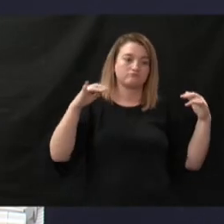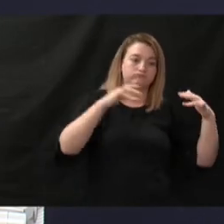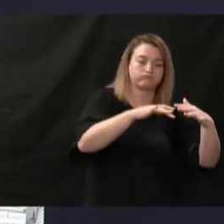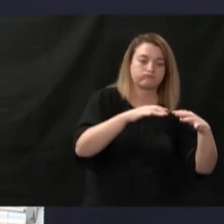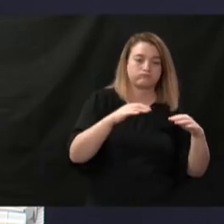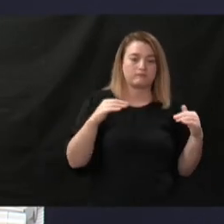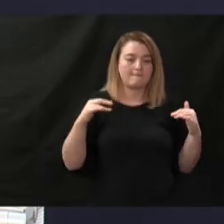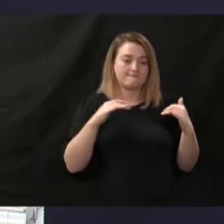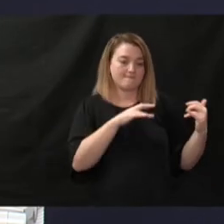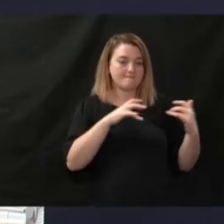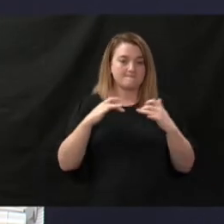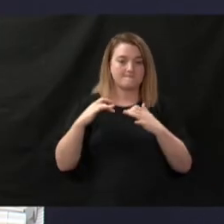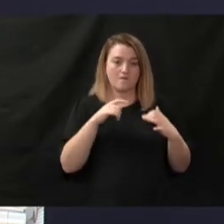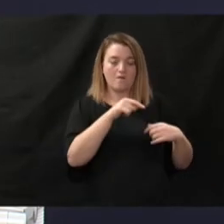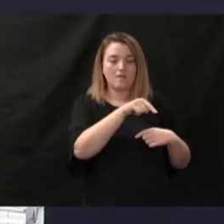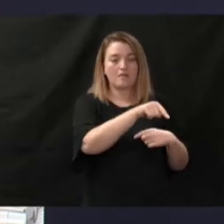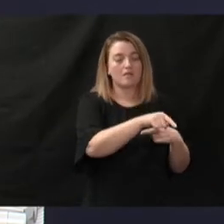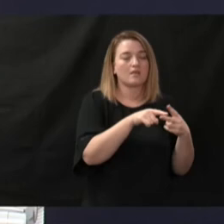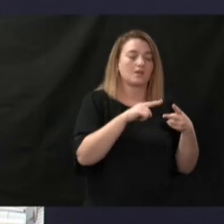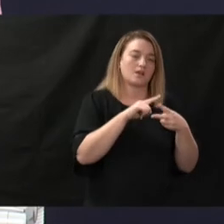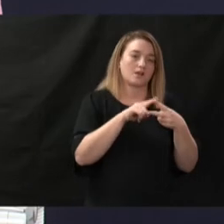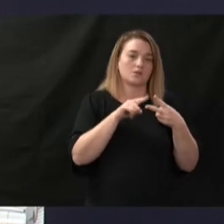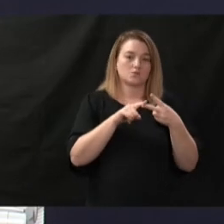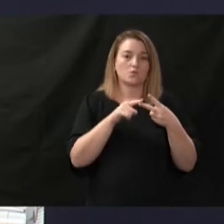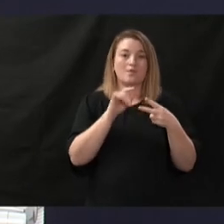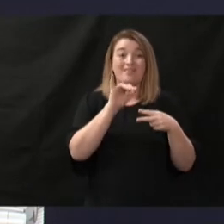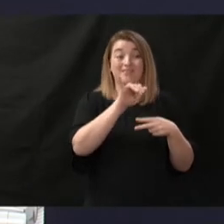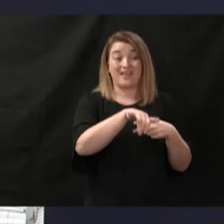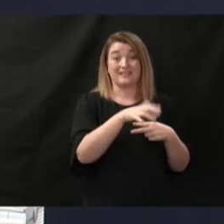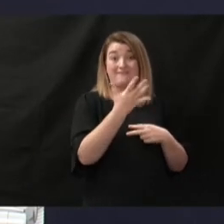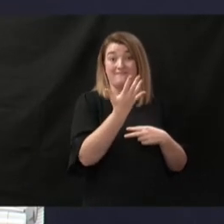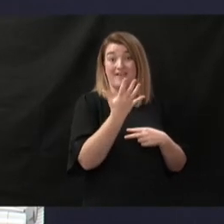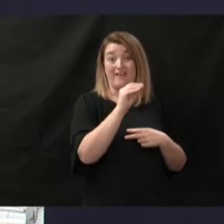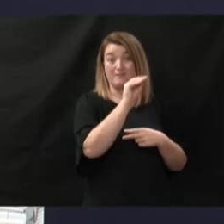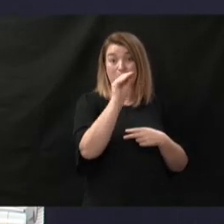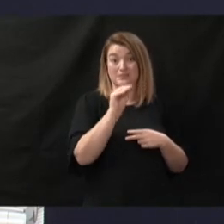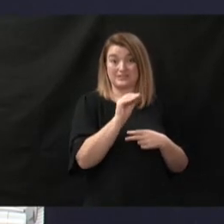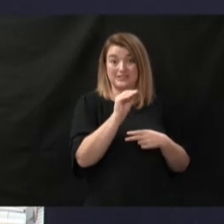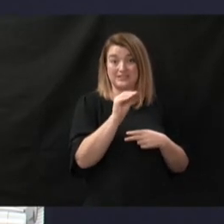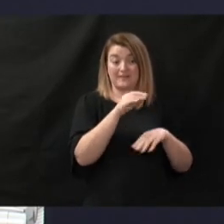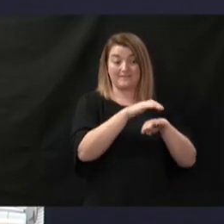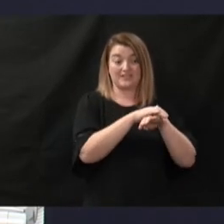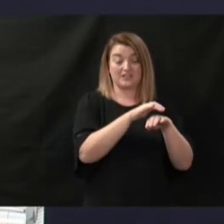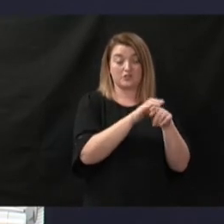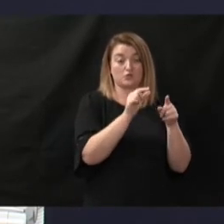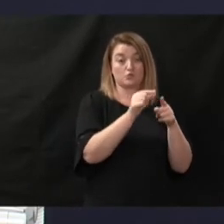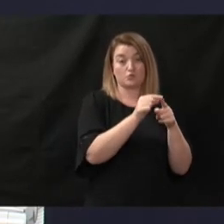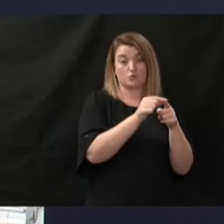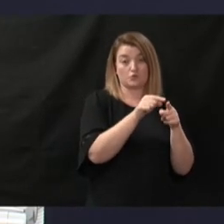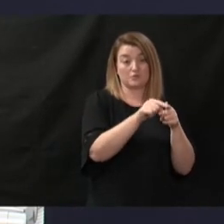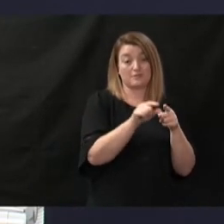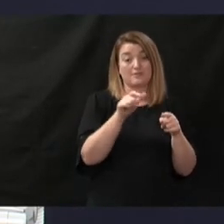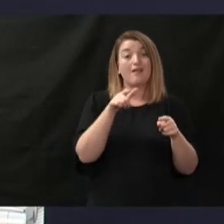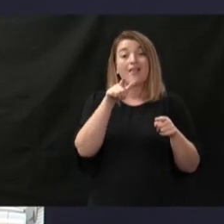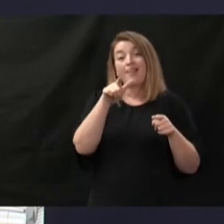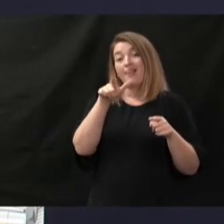Old English words. That's about 5% of English words. And then they got Latin,